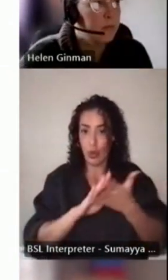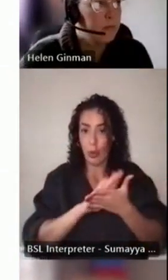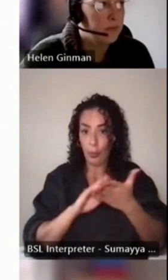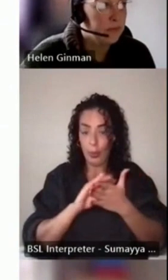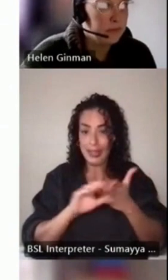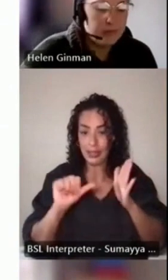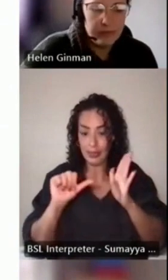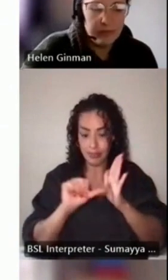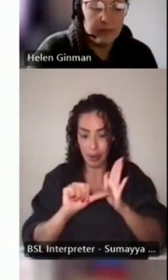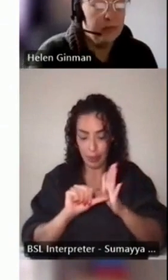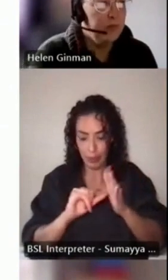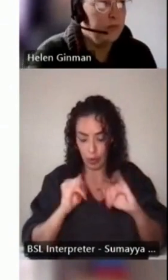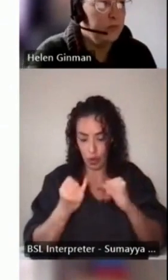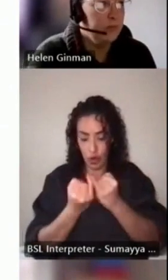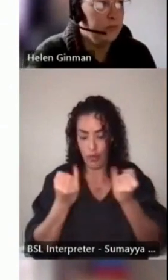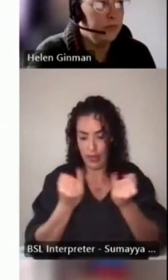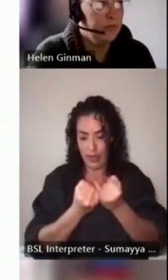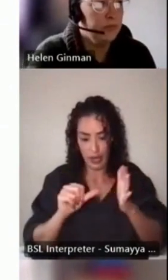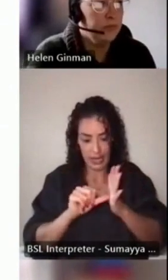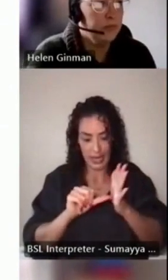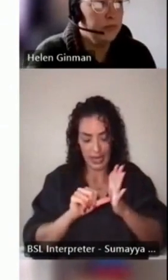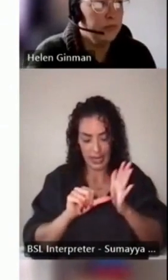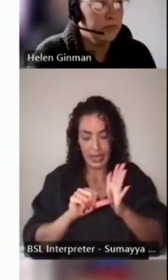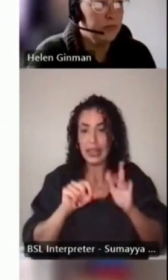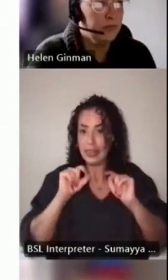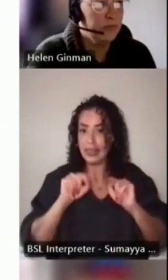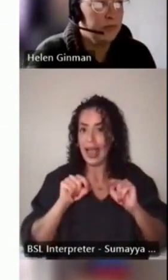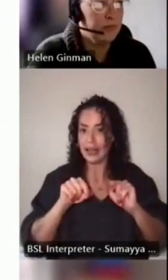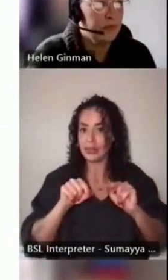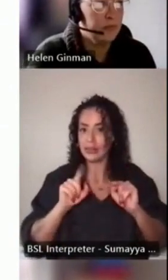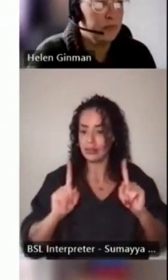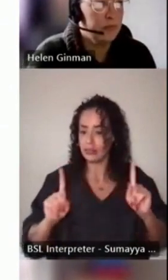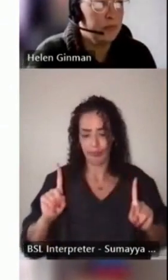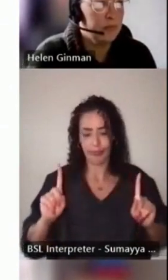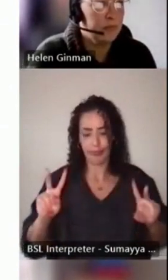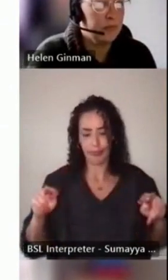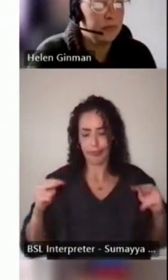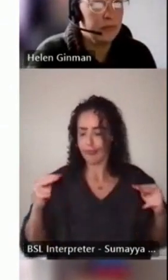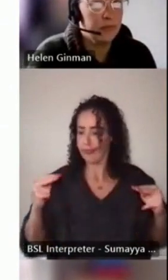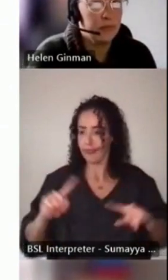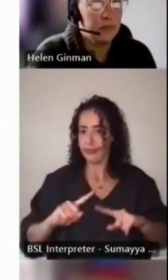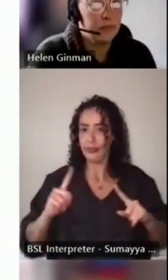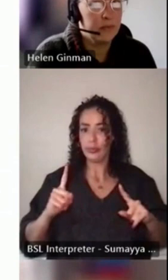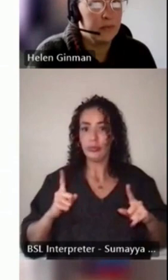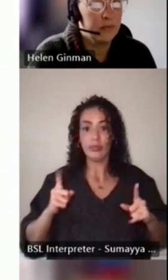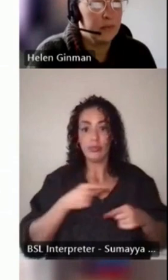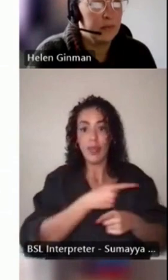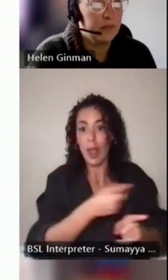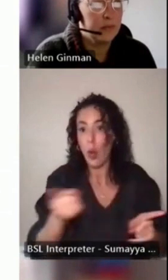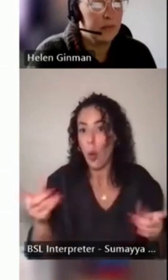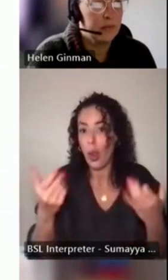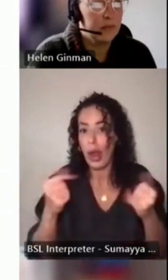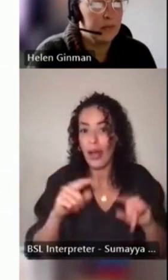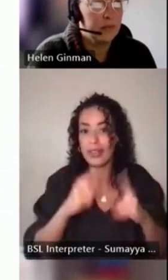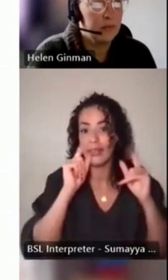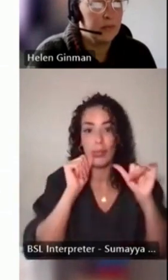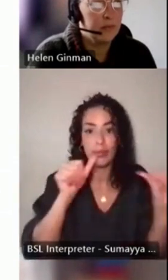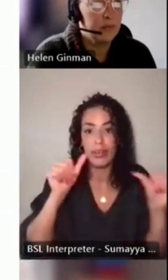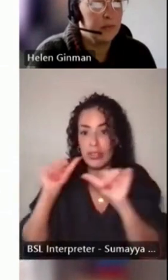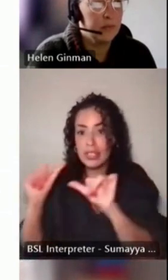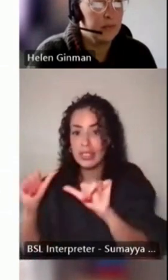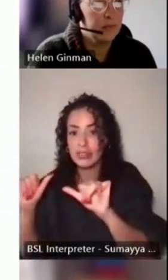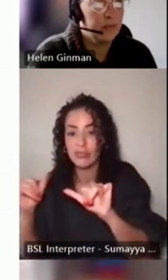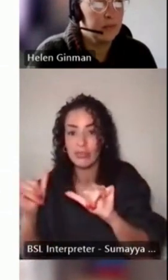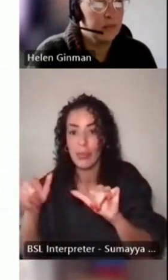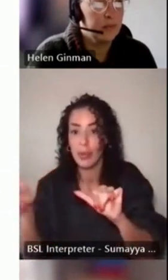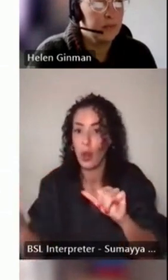the conflict is really the root cause, because if everyone prefers to do it a certain way, maybe everyone prefers to do